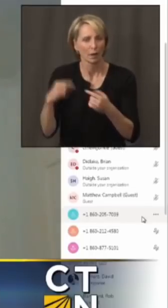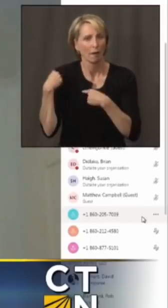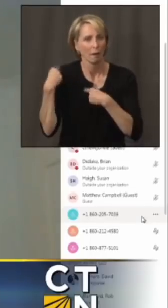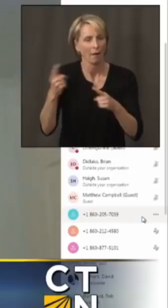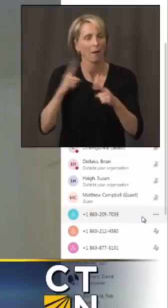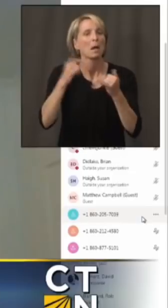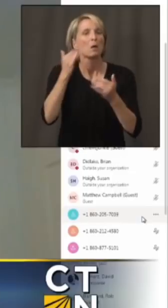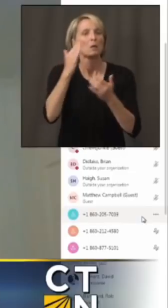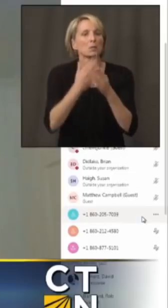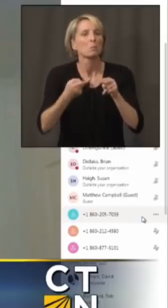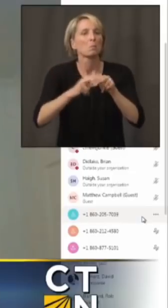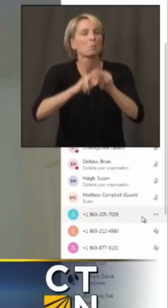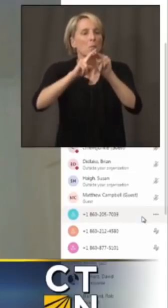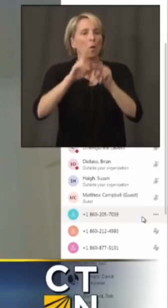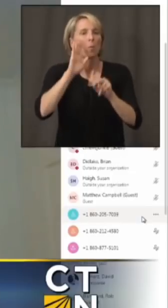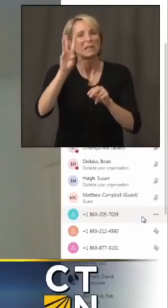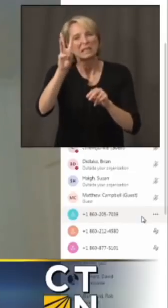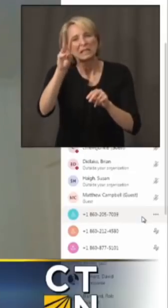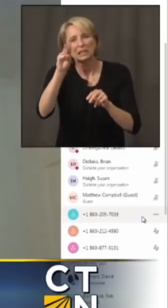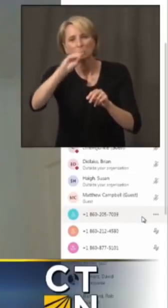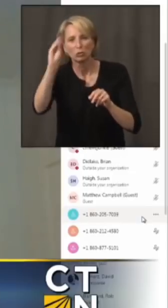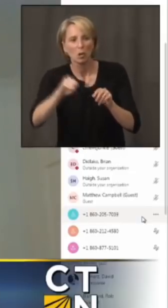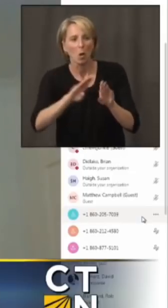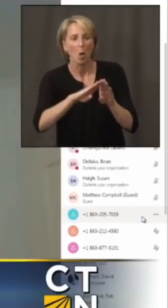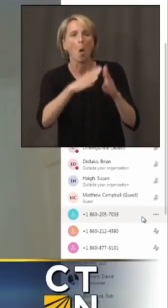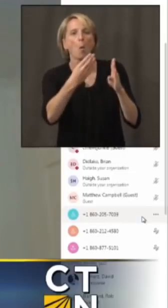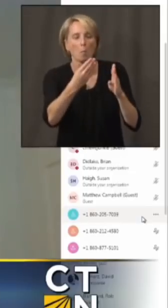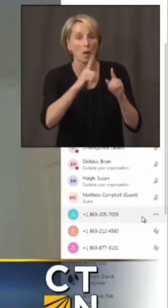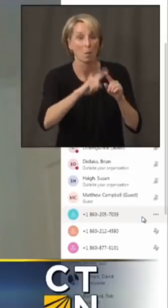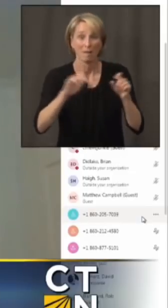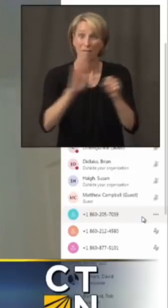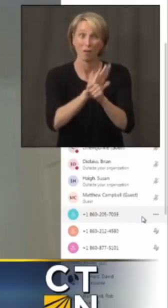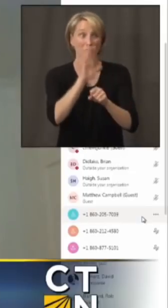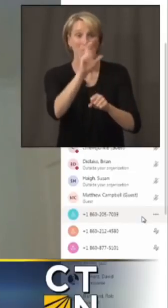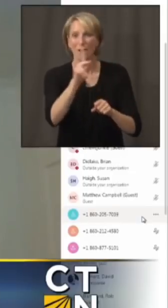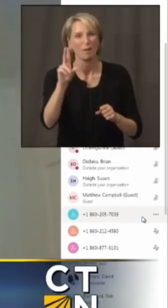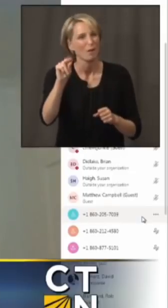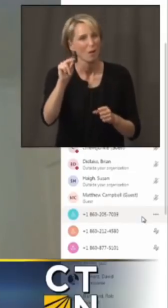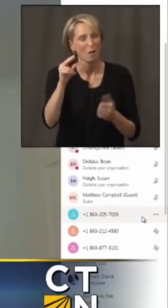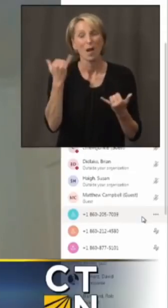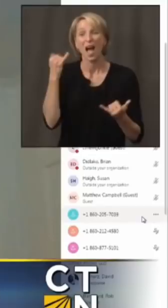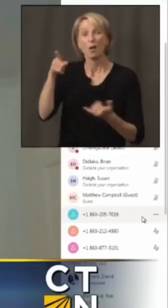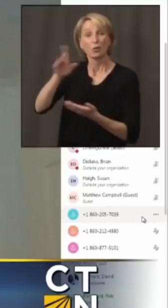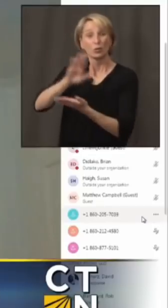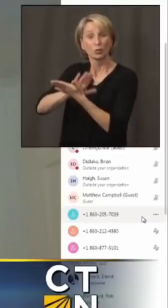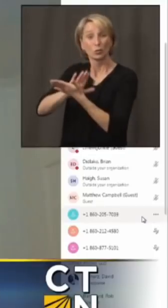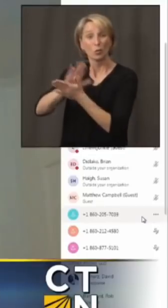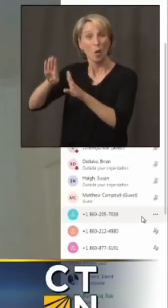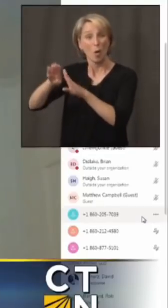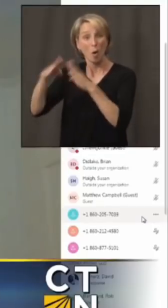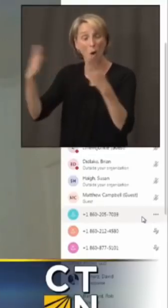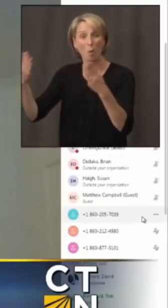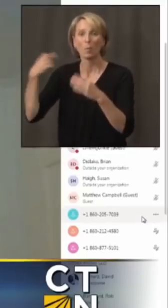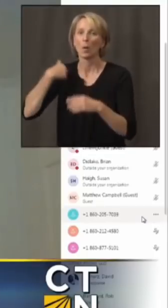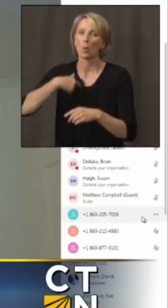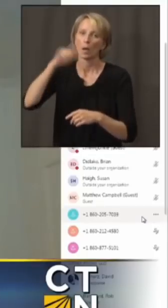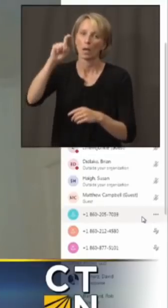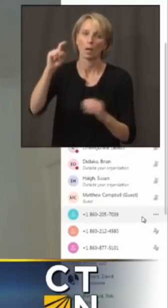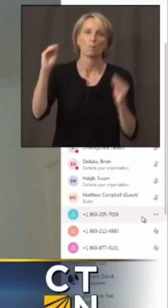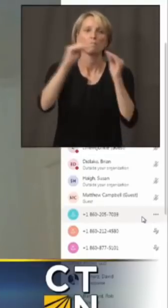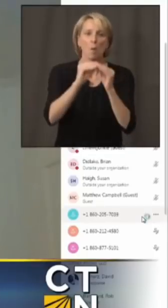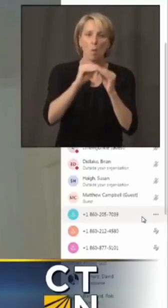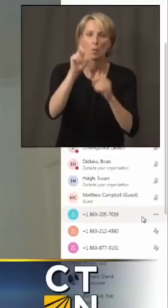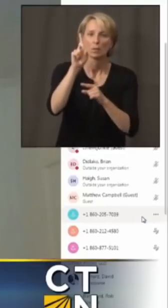our pre-COVID capacity. And to the extent that schools are not fully open, that more than doubles the number of